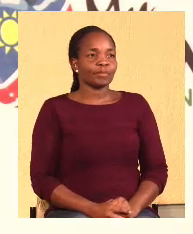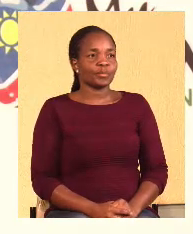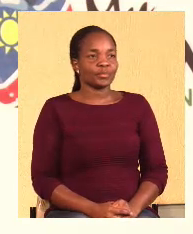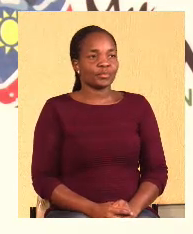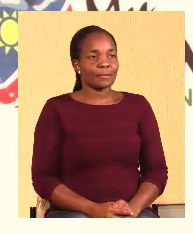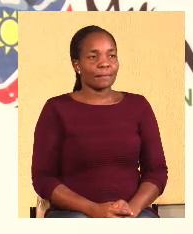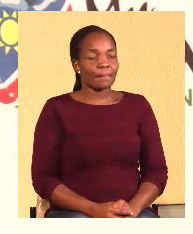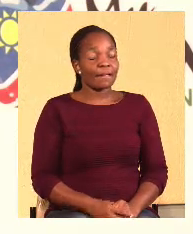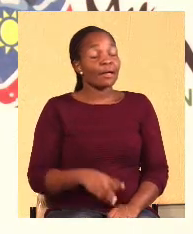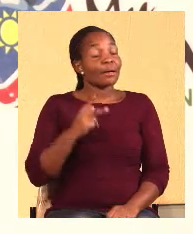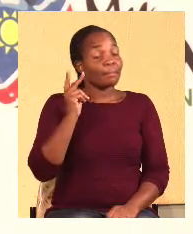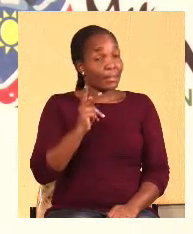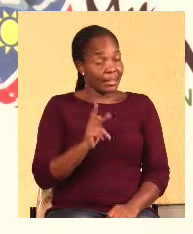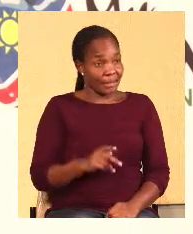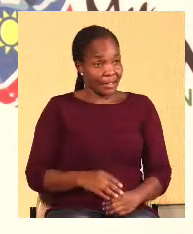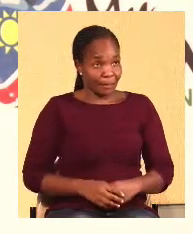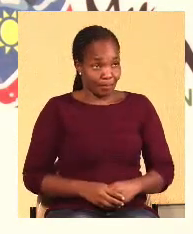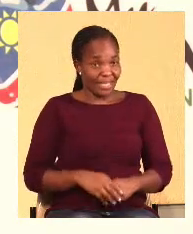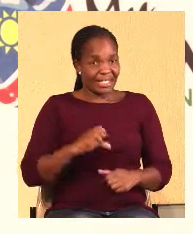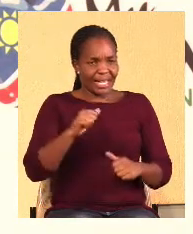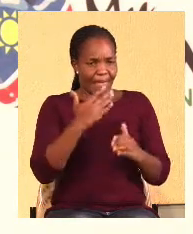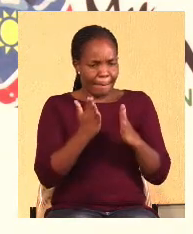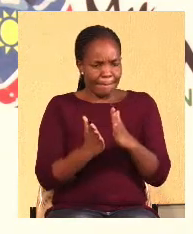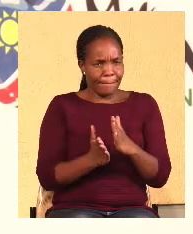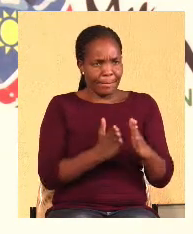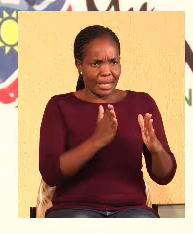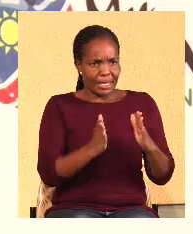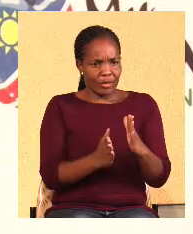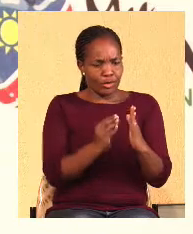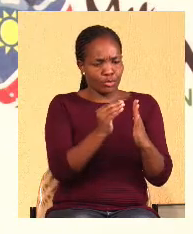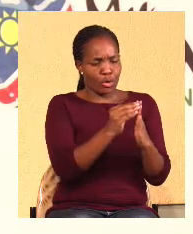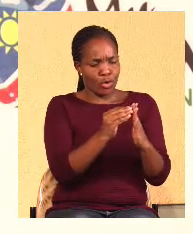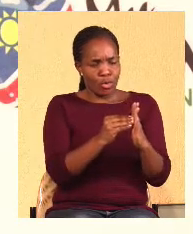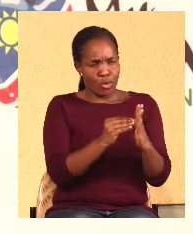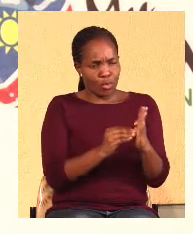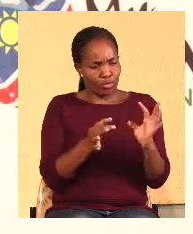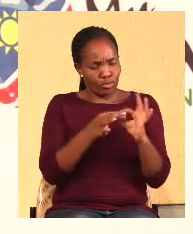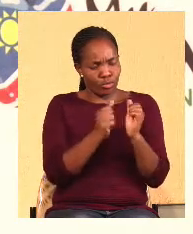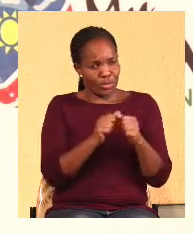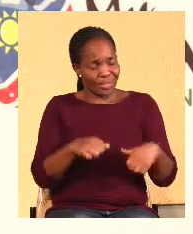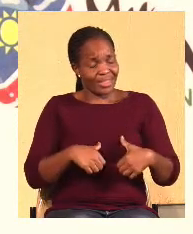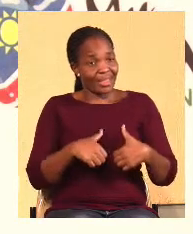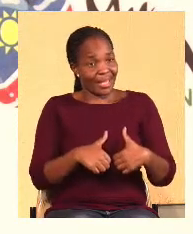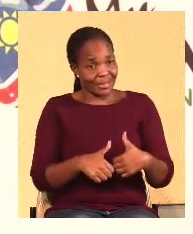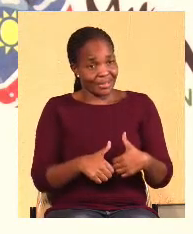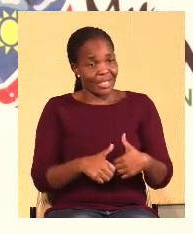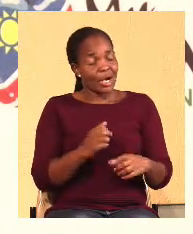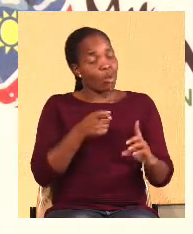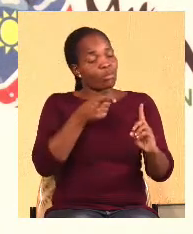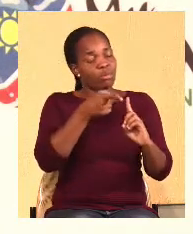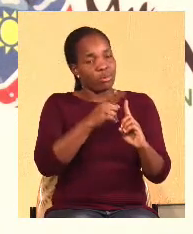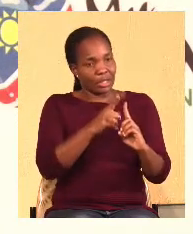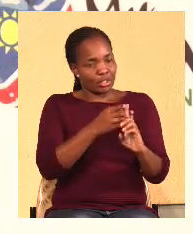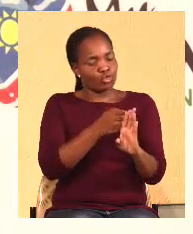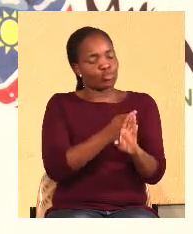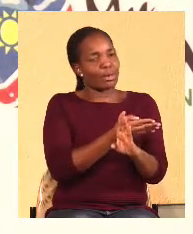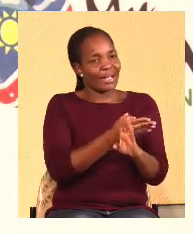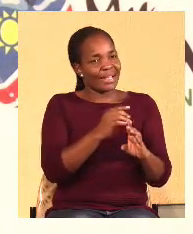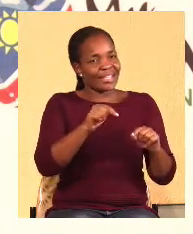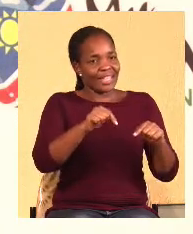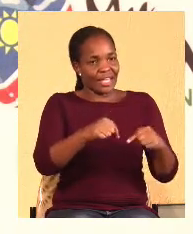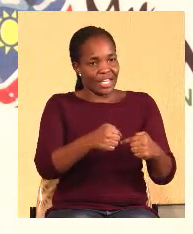So therefore, those other arrangements shall be subject to those health protocols just to ensure that we mitigate against